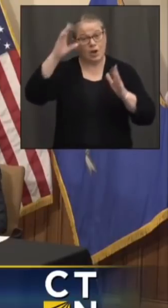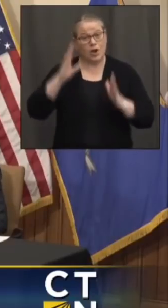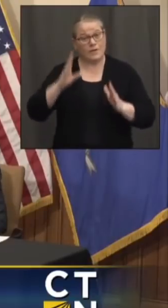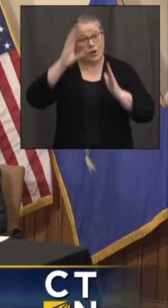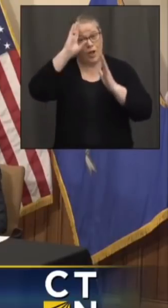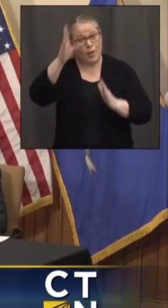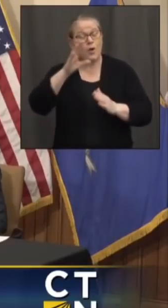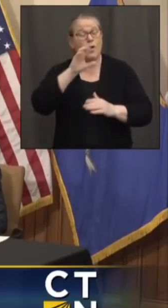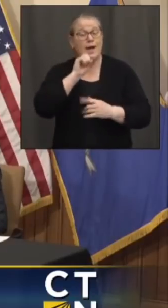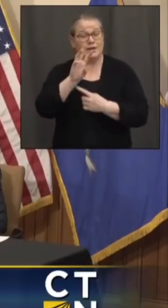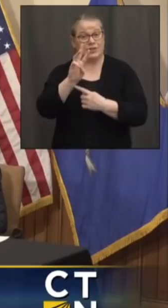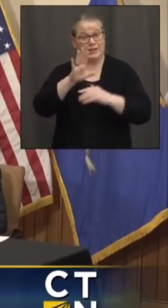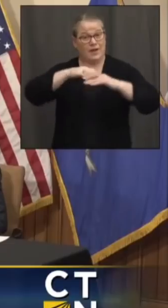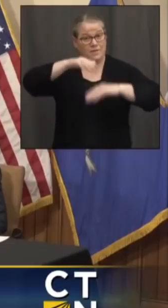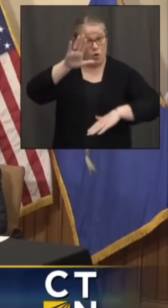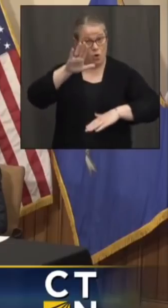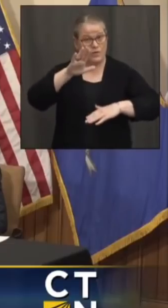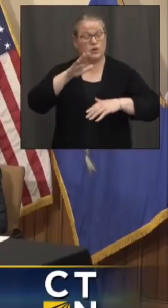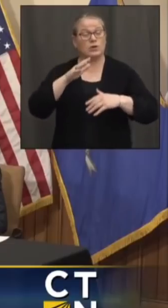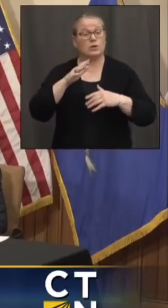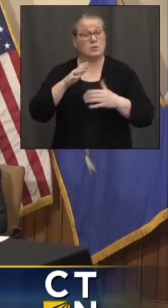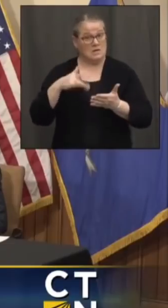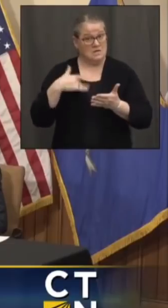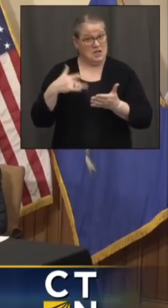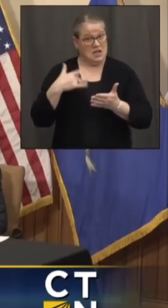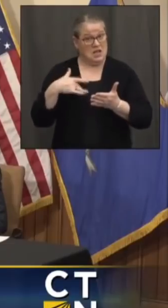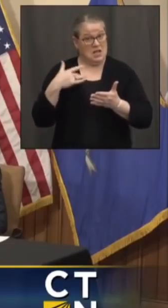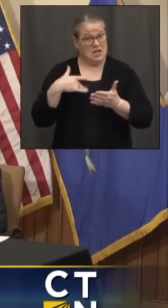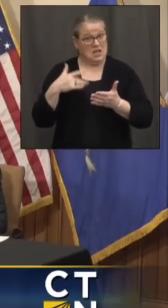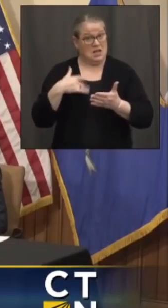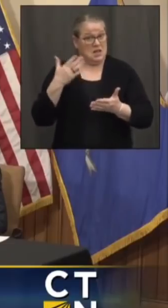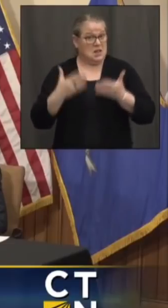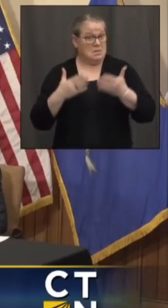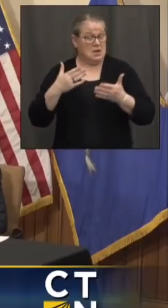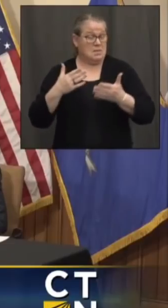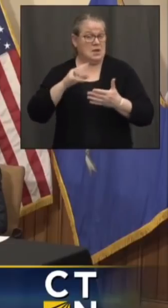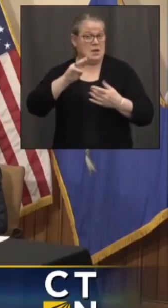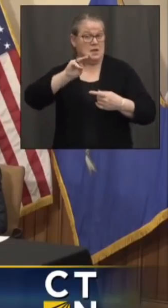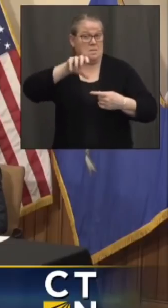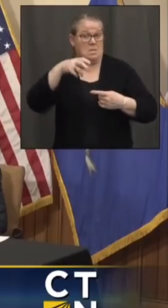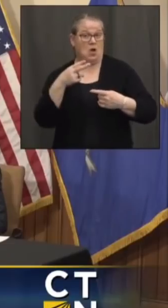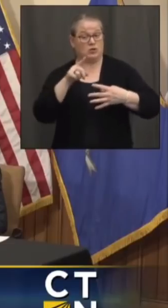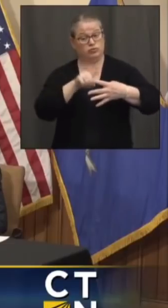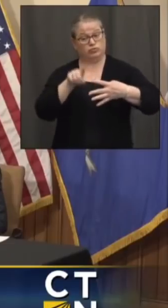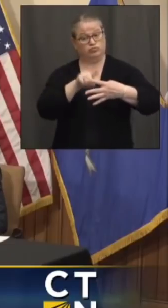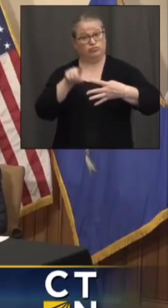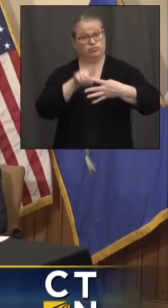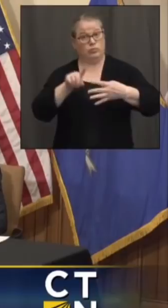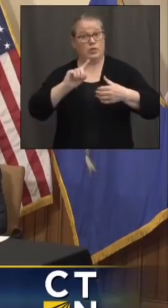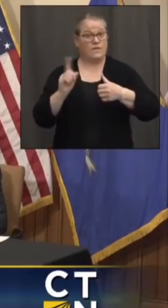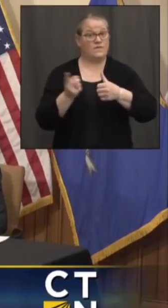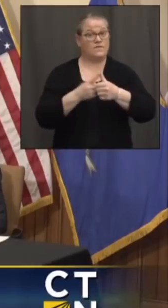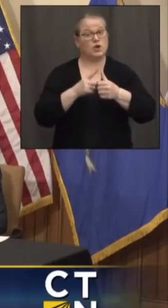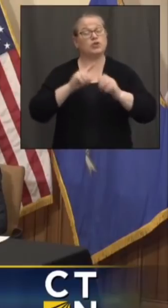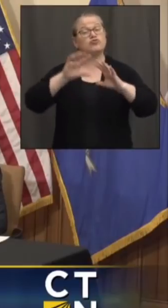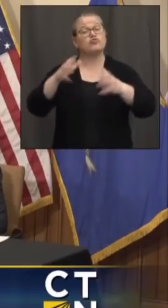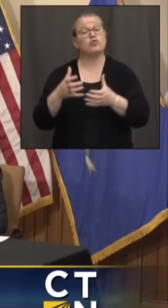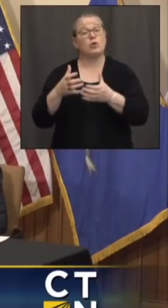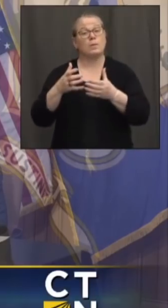and over, are we still on track, you think, for early March for the first round of essential workers?